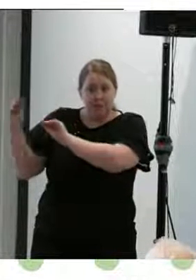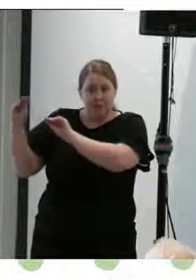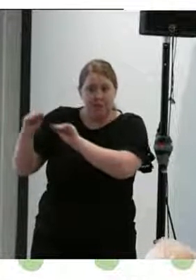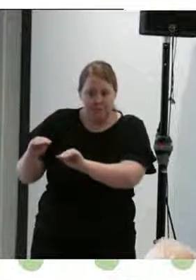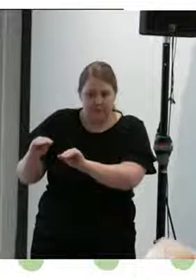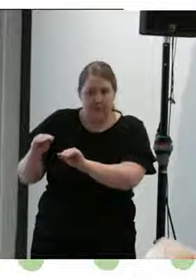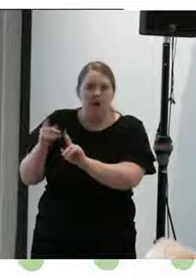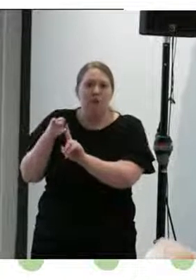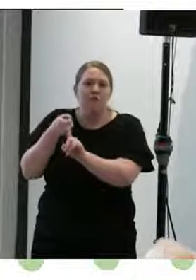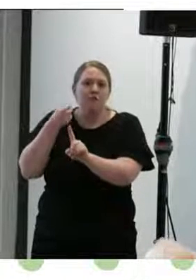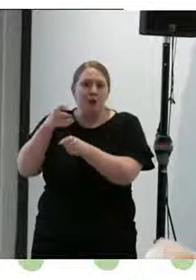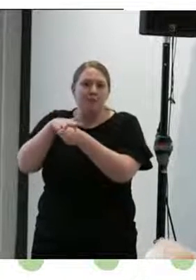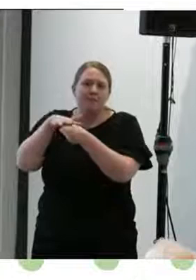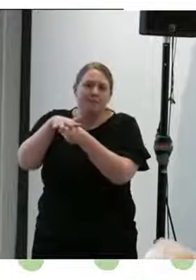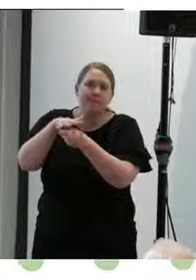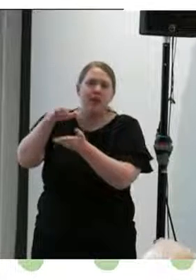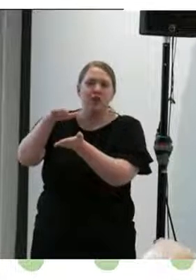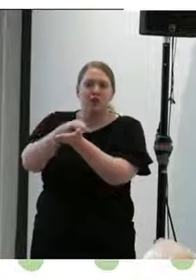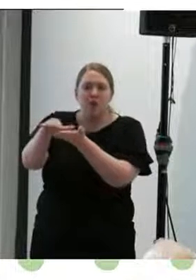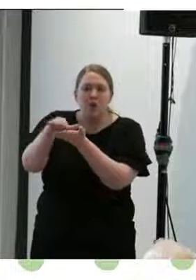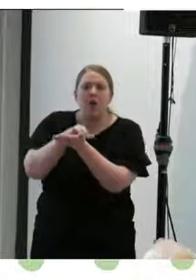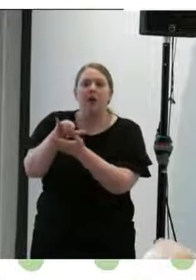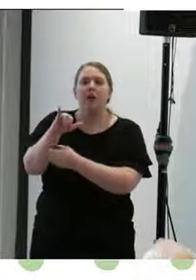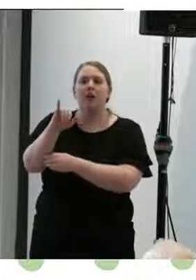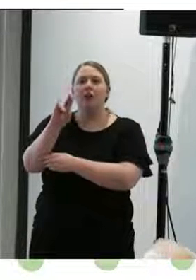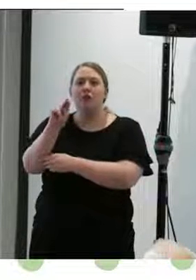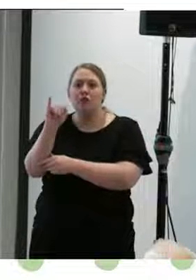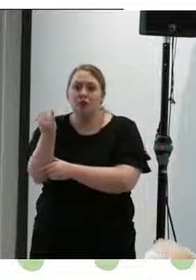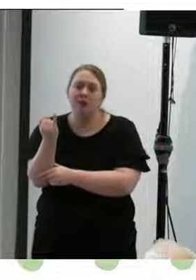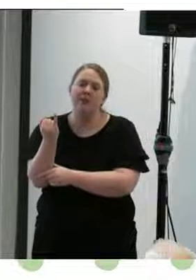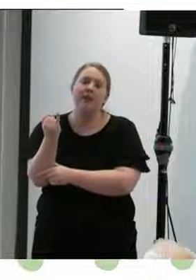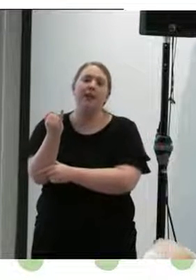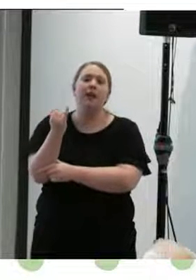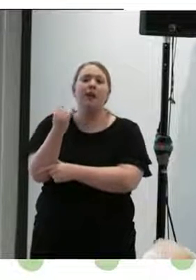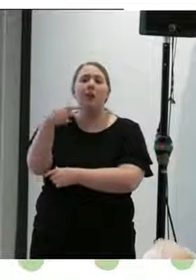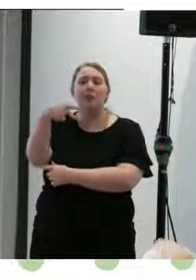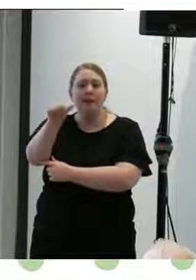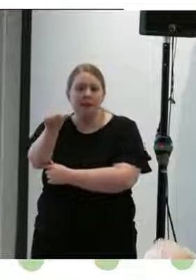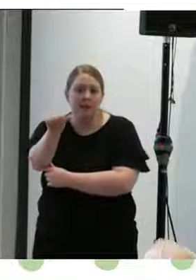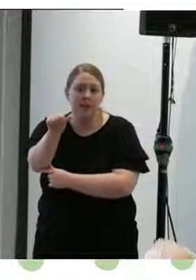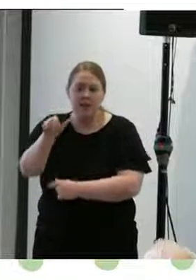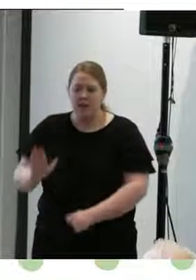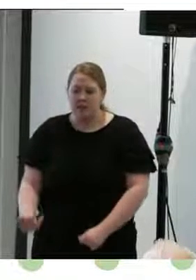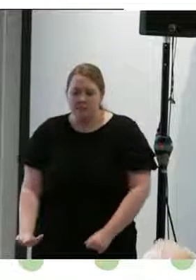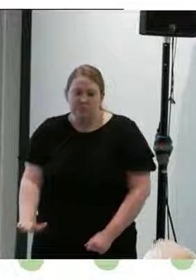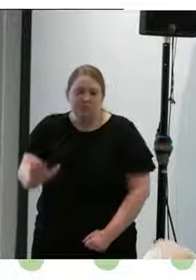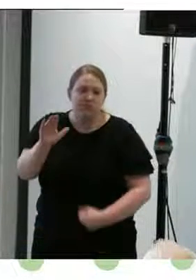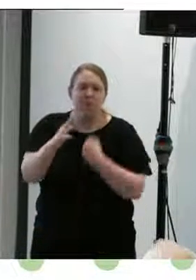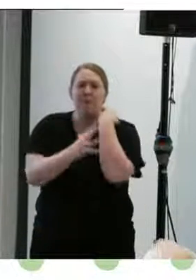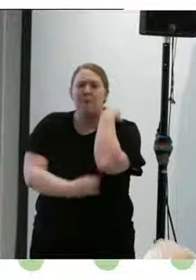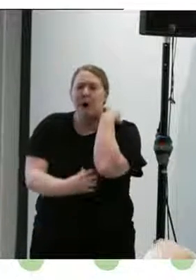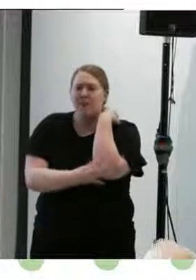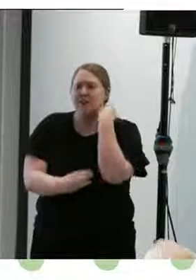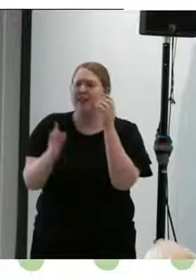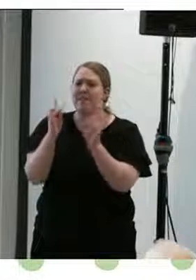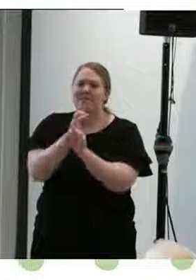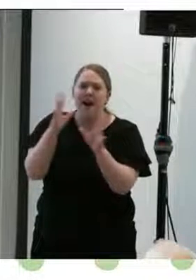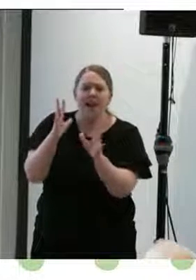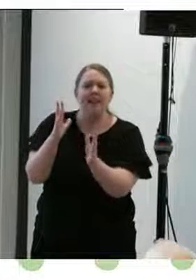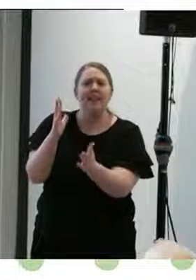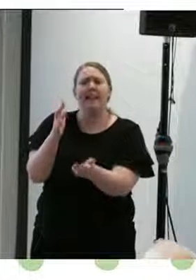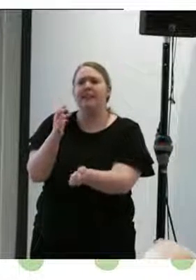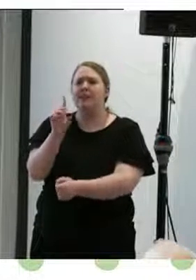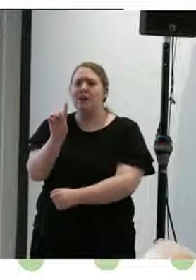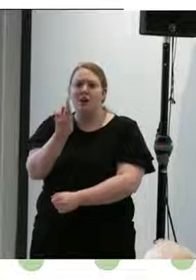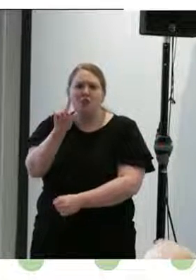from areas in New York or New Jersey or Pennsylvania where they grew up in poverty with extreme neighborhood violence and drug abuse.